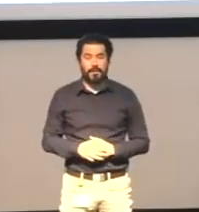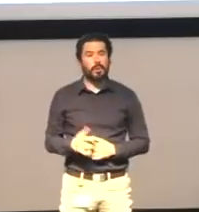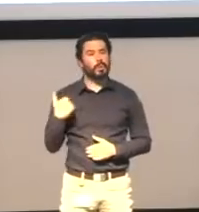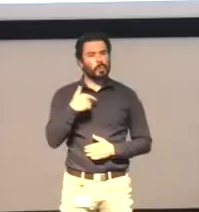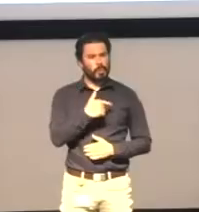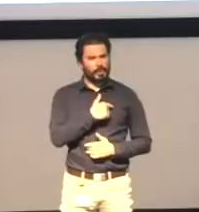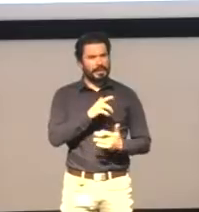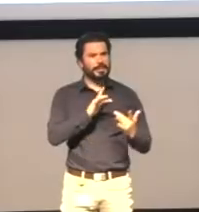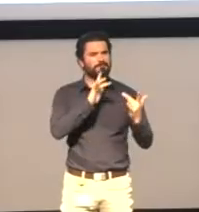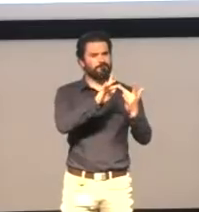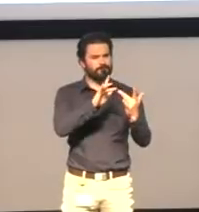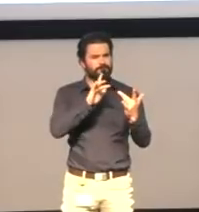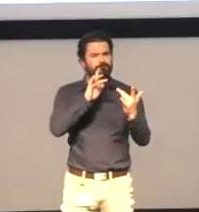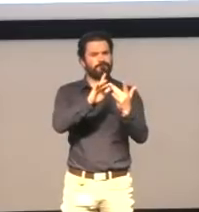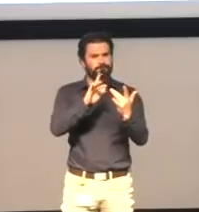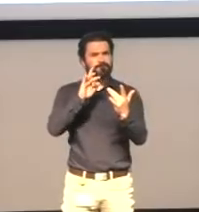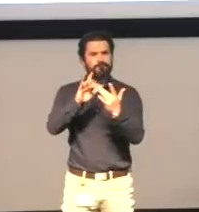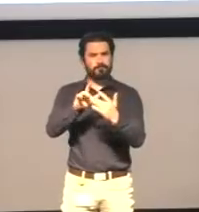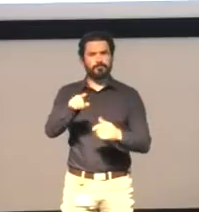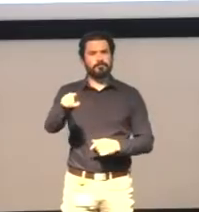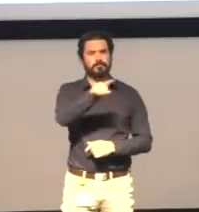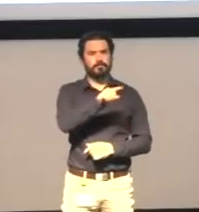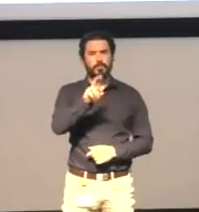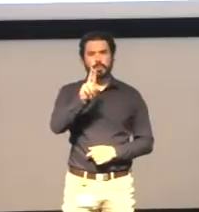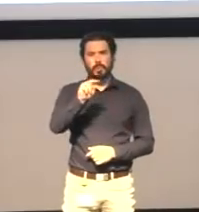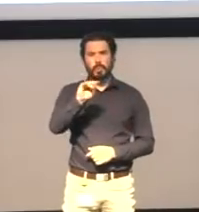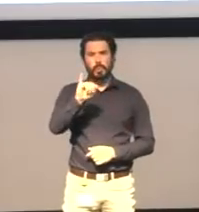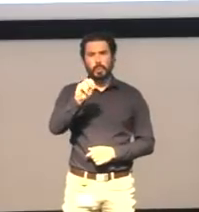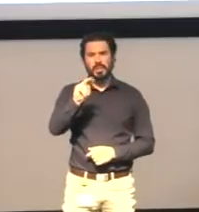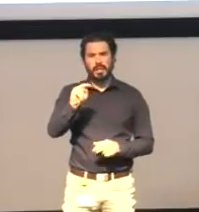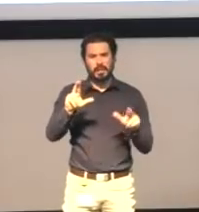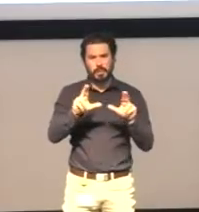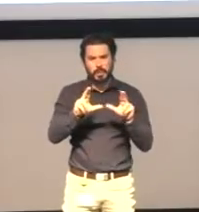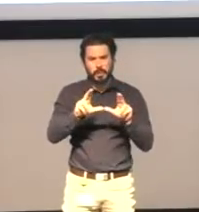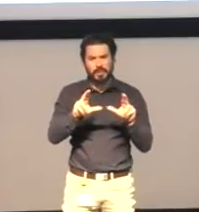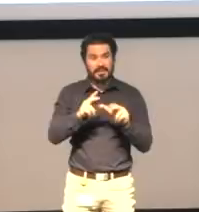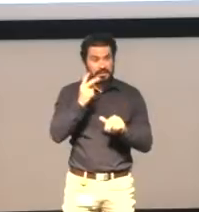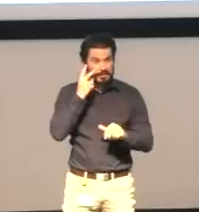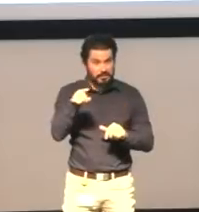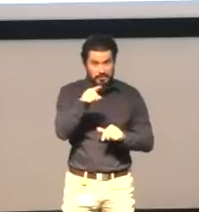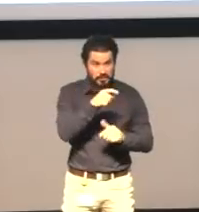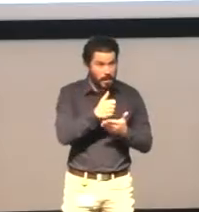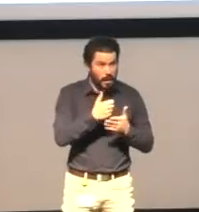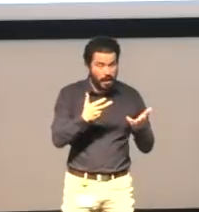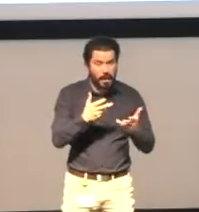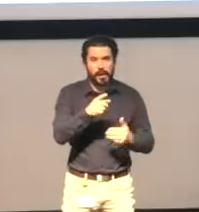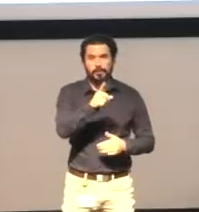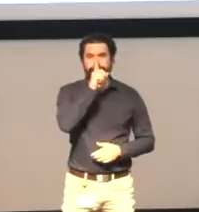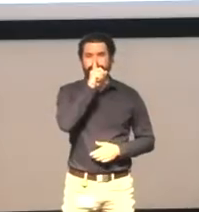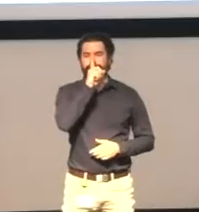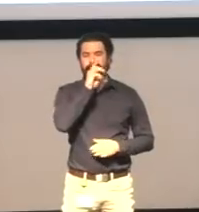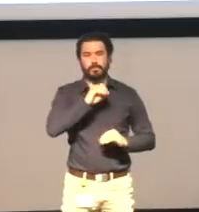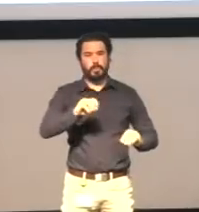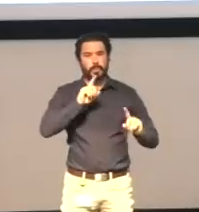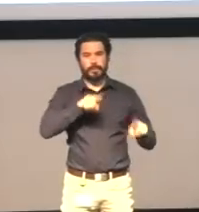to a number of the unions to see how they might help. And we have not yet had an answer back from them,